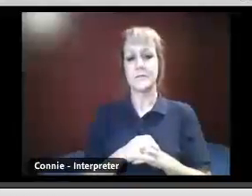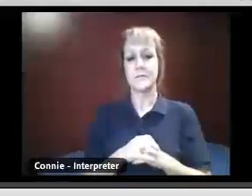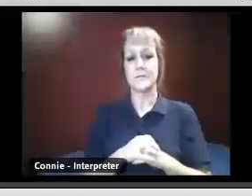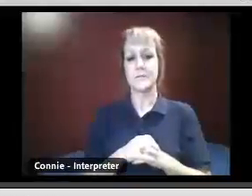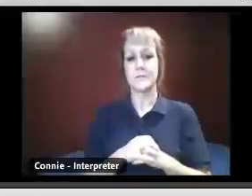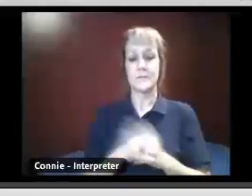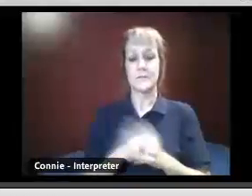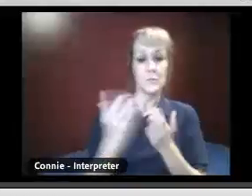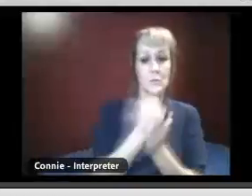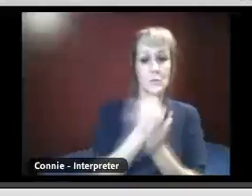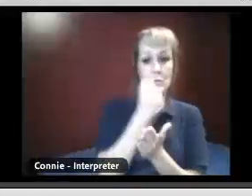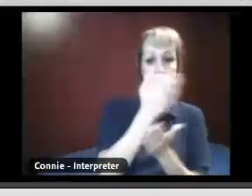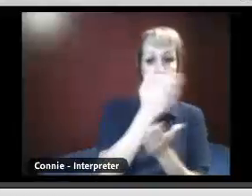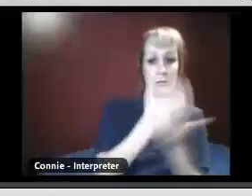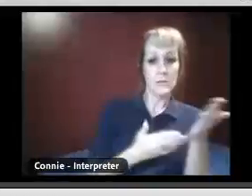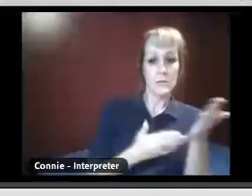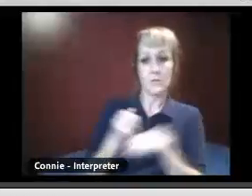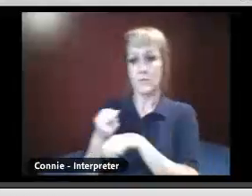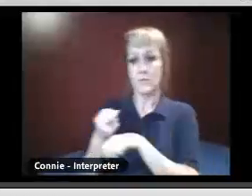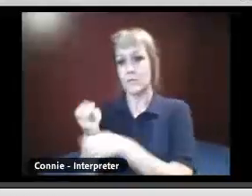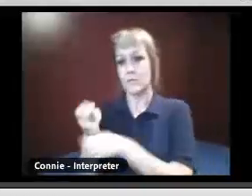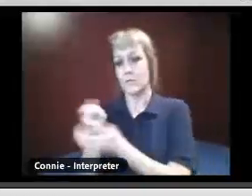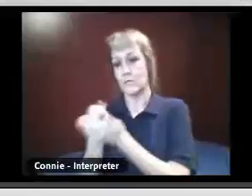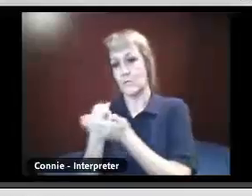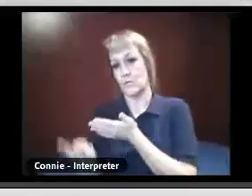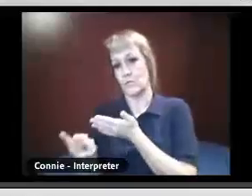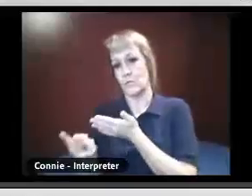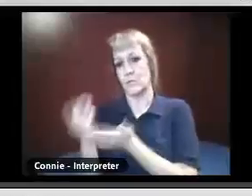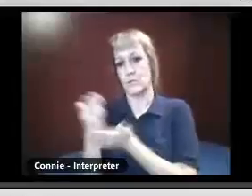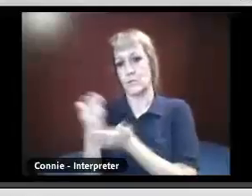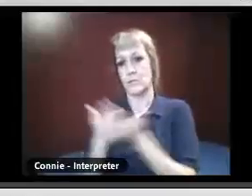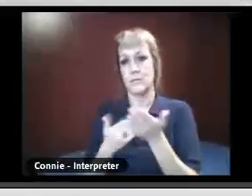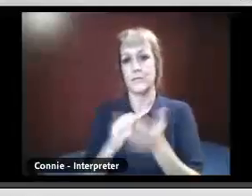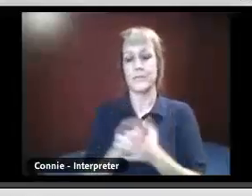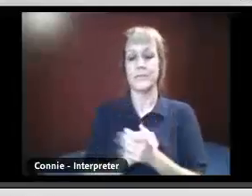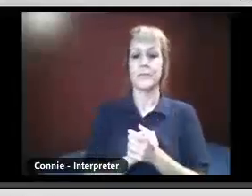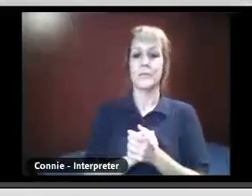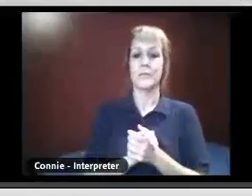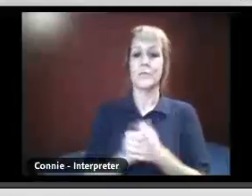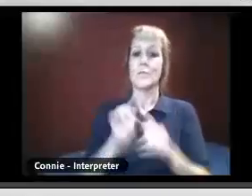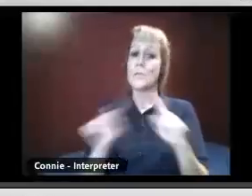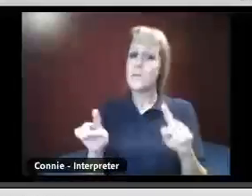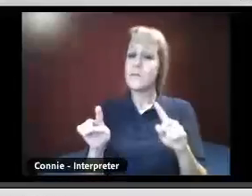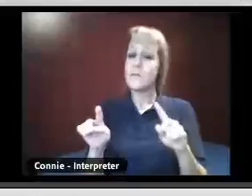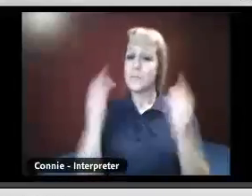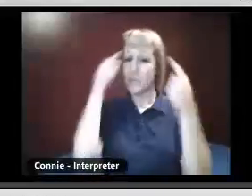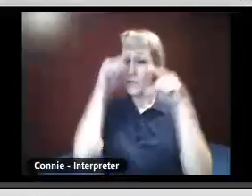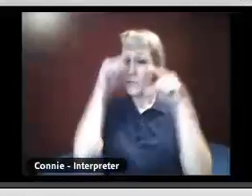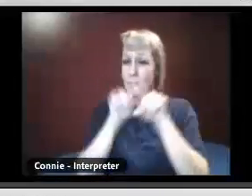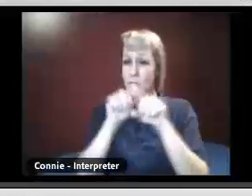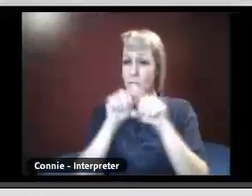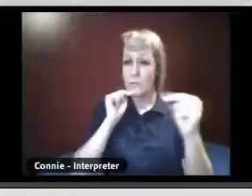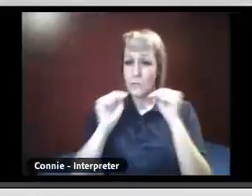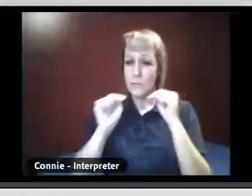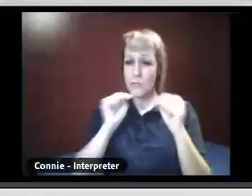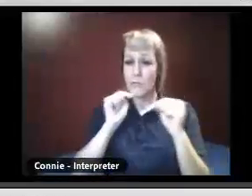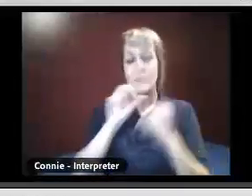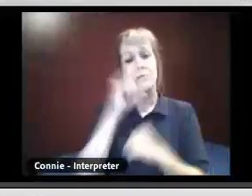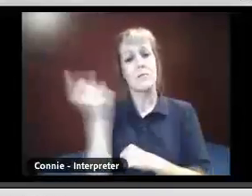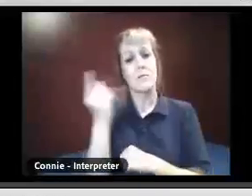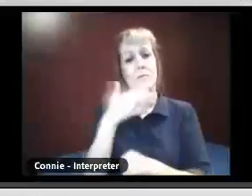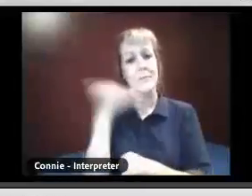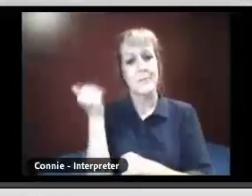lose a little. However, compromise is not necessarily the best approach, right? When